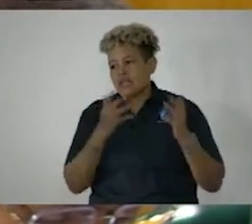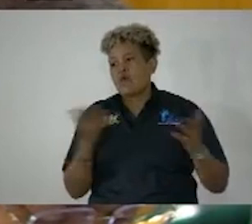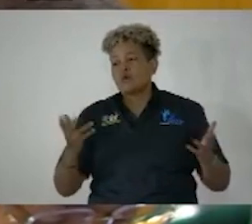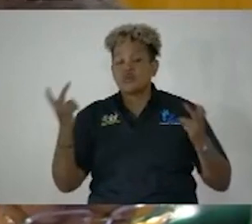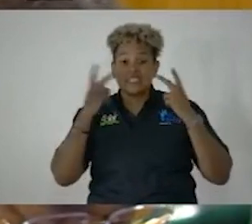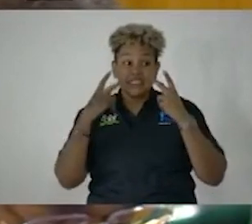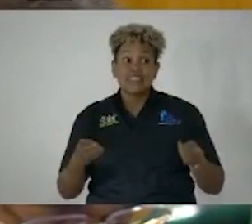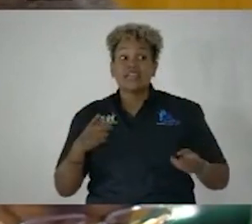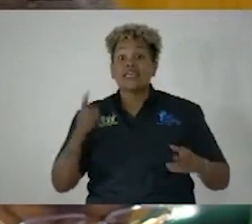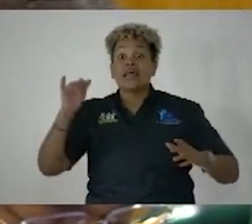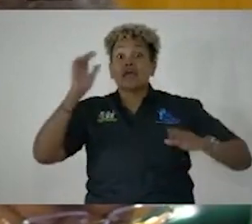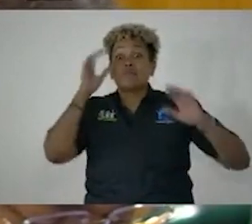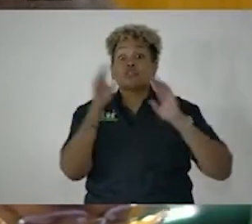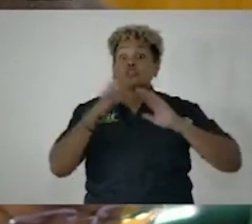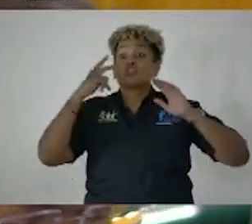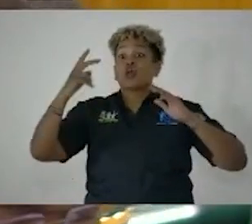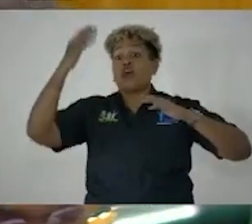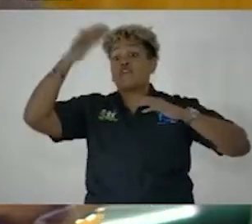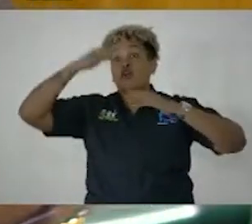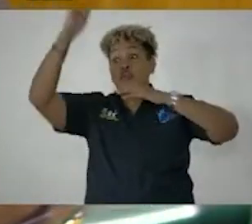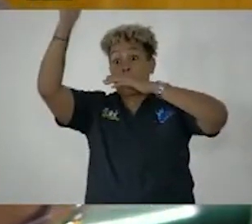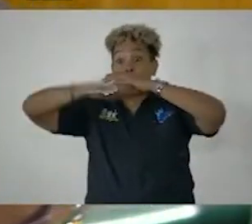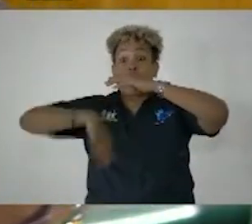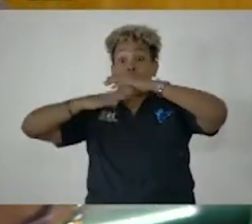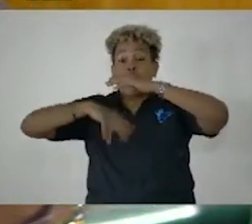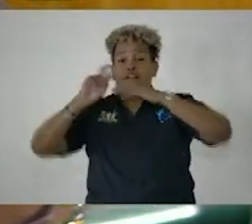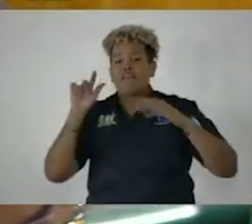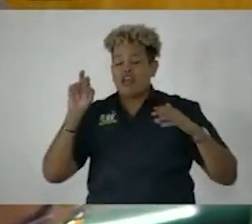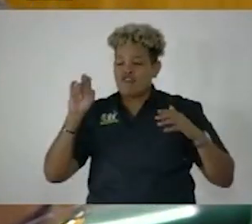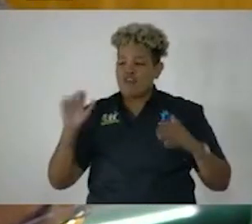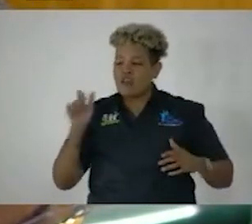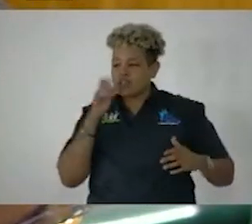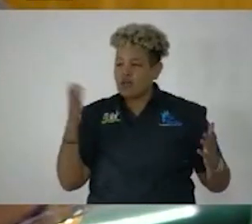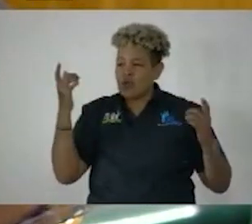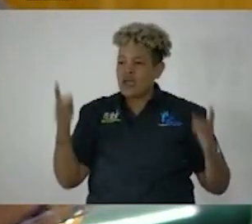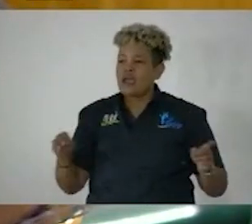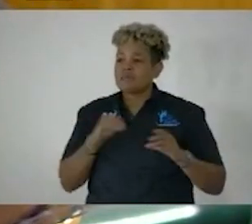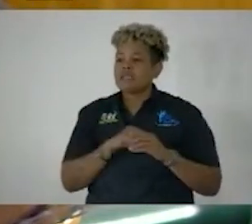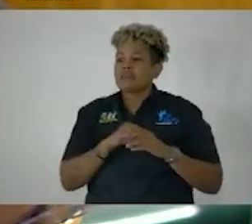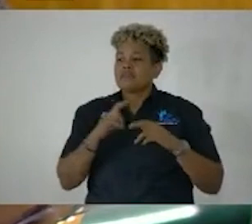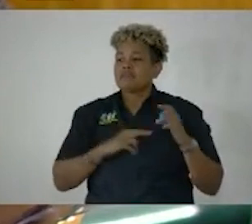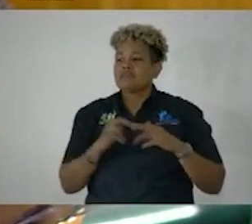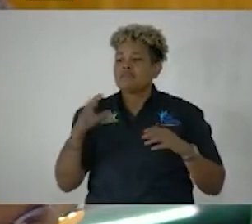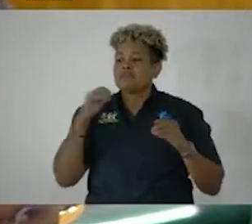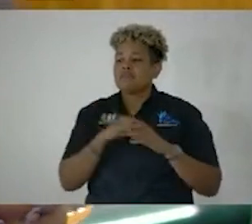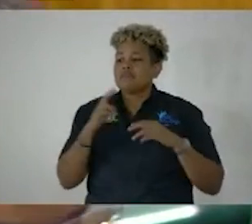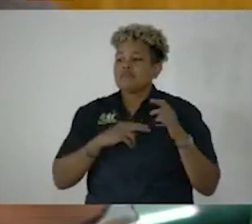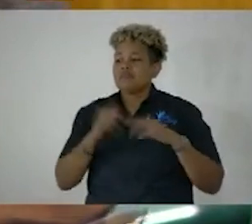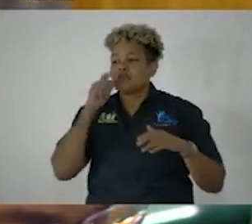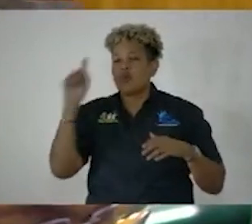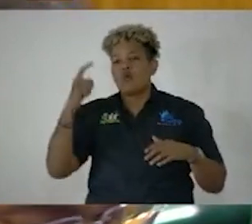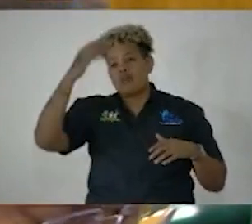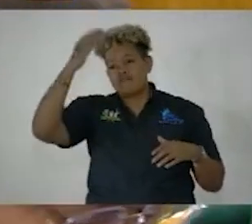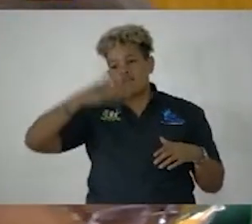see, that picture that you saw with the frontage, that is not what is happening inside the building. The building is not just the front of